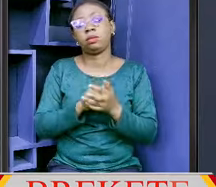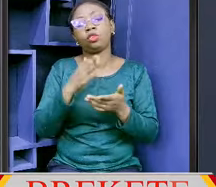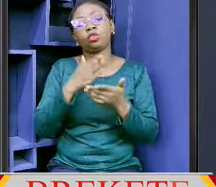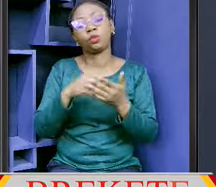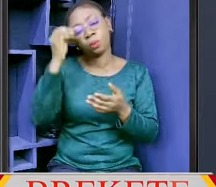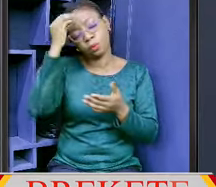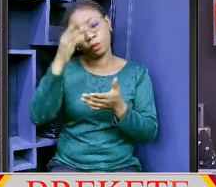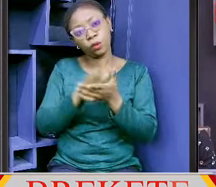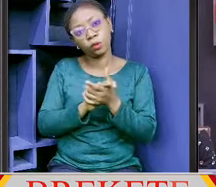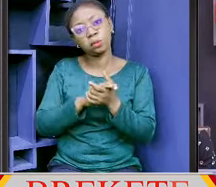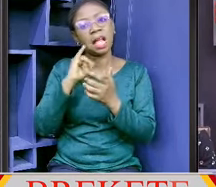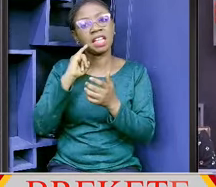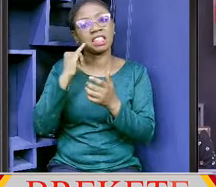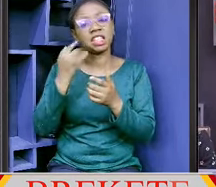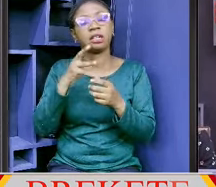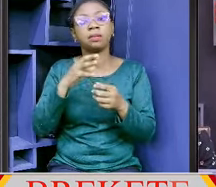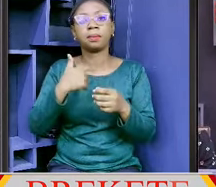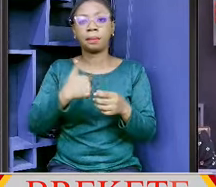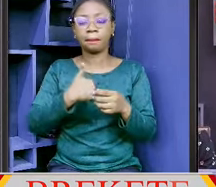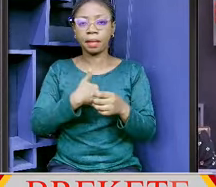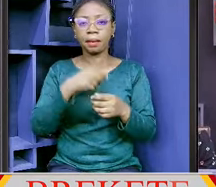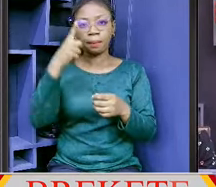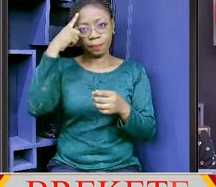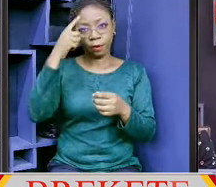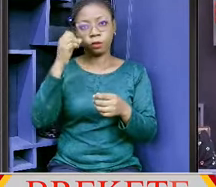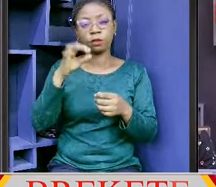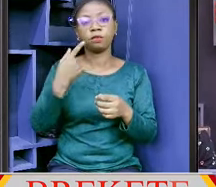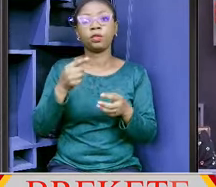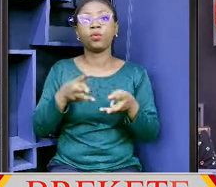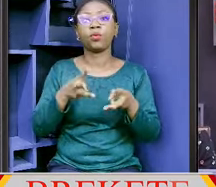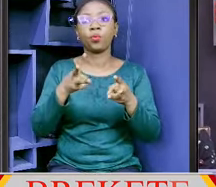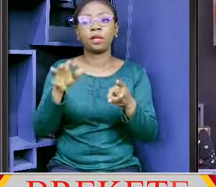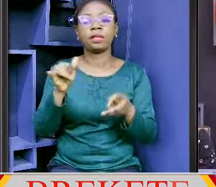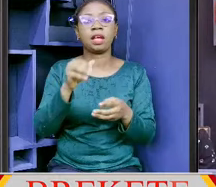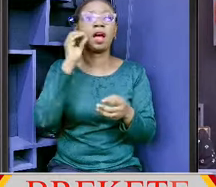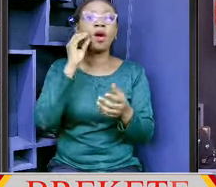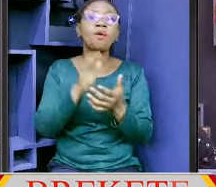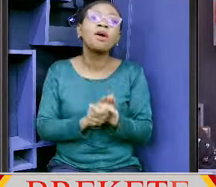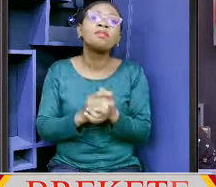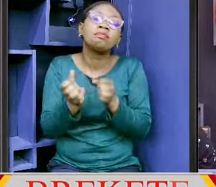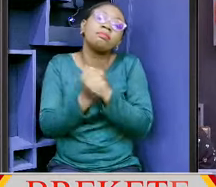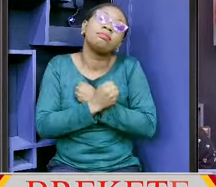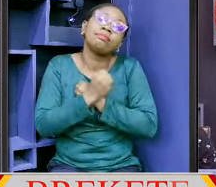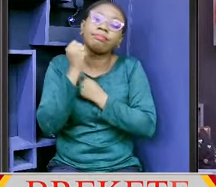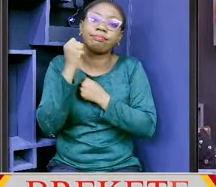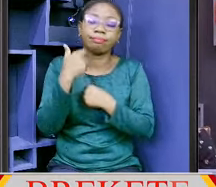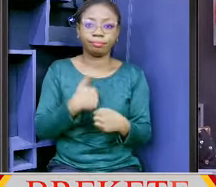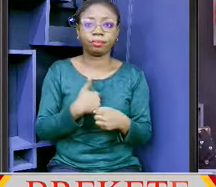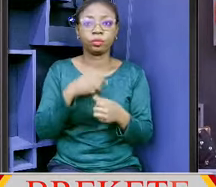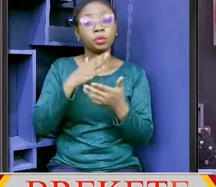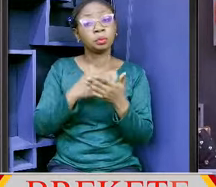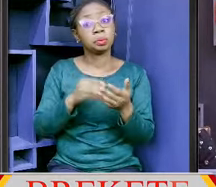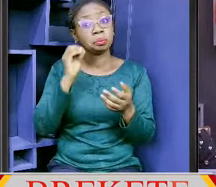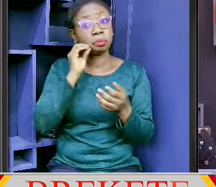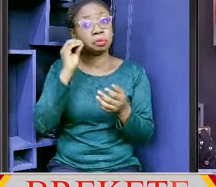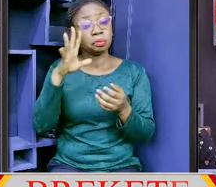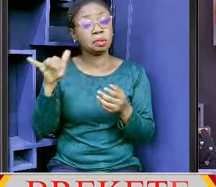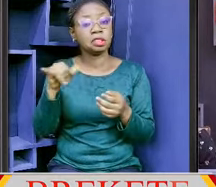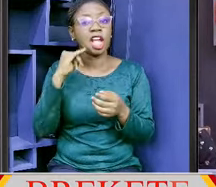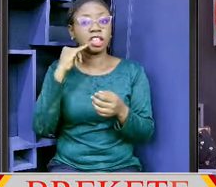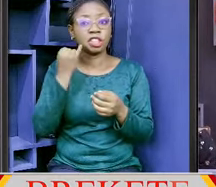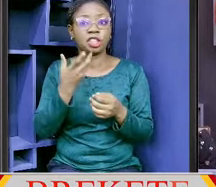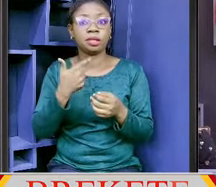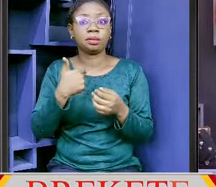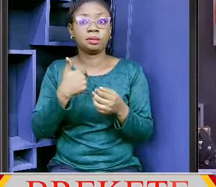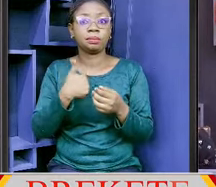Some husbands say they jealous me because of the way their wives love me. Some women, they jealous